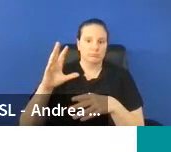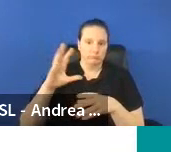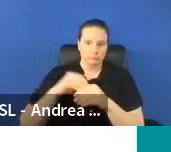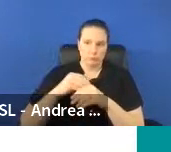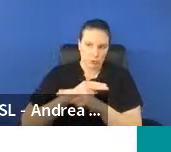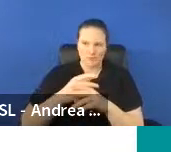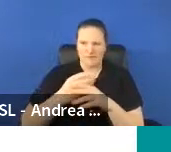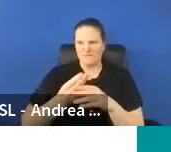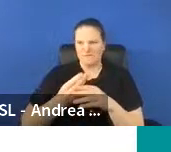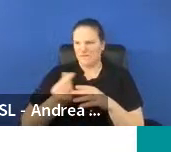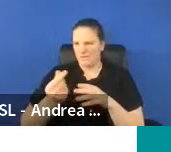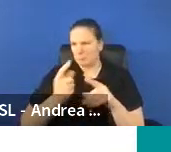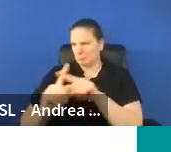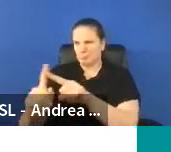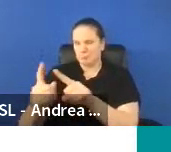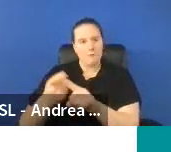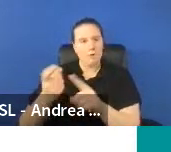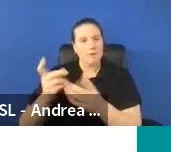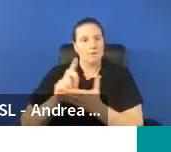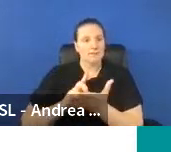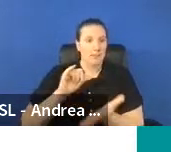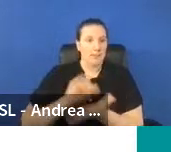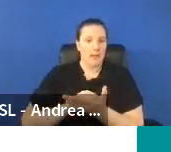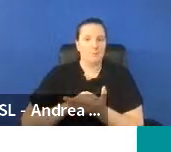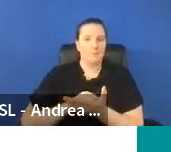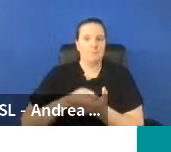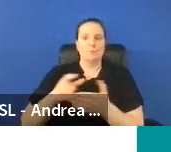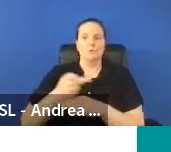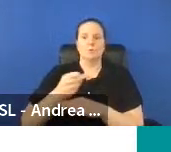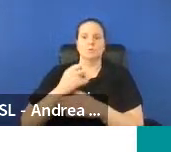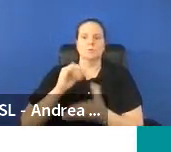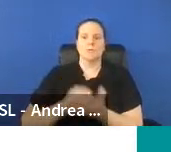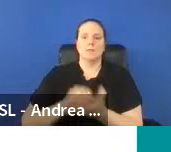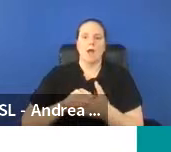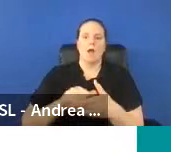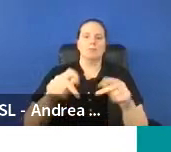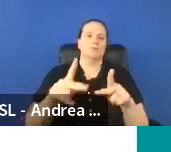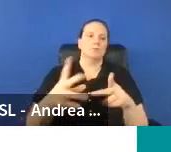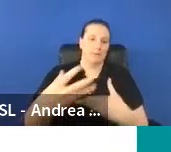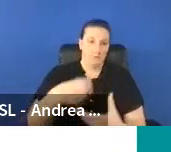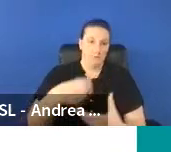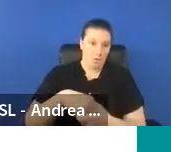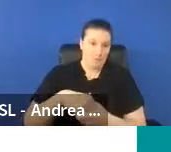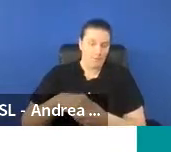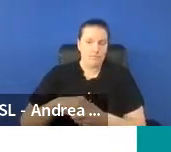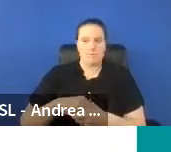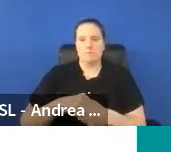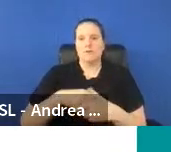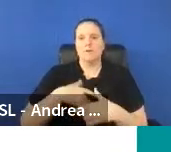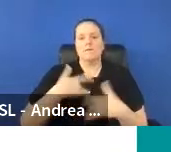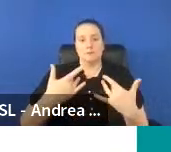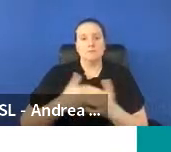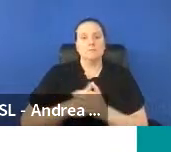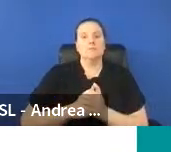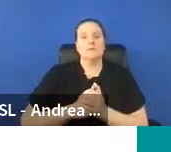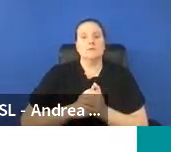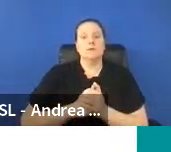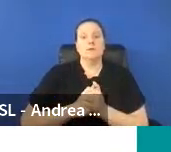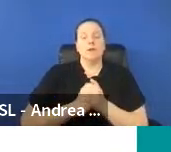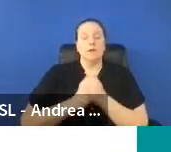variations among the designs for Vancouver Interchanges, we use this survey opportunity to engage and events to engage